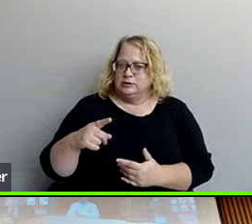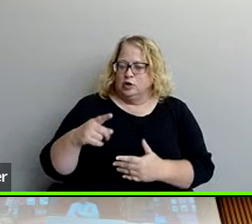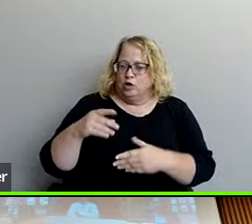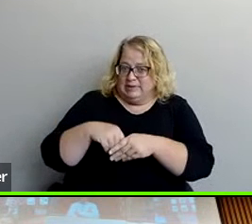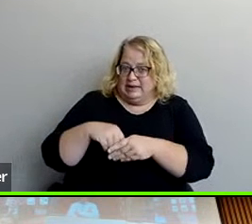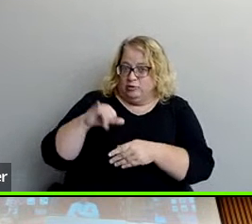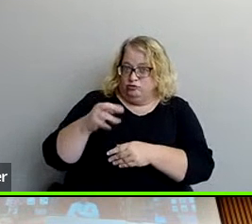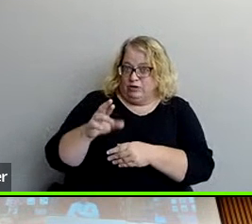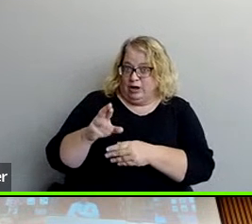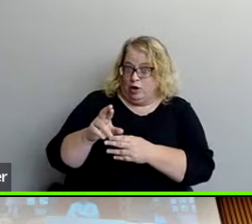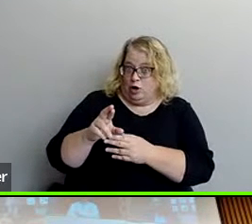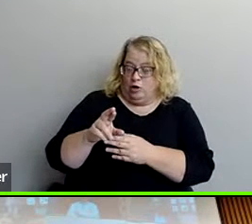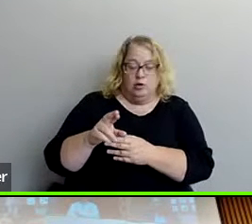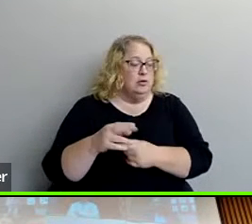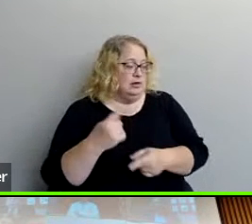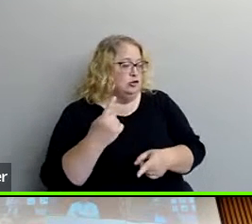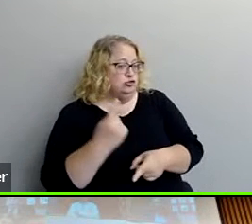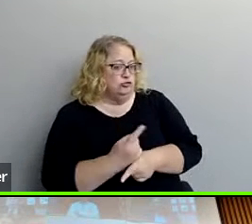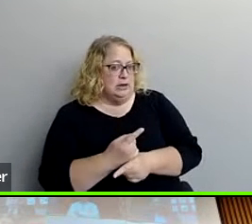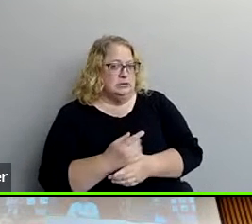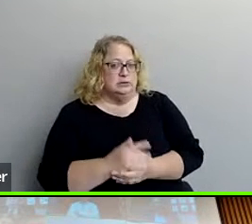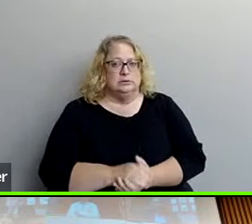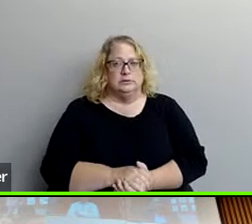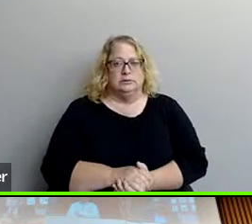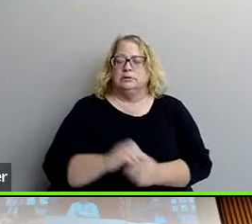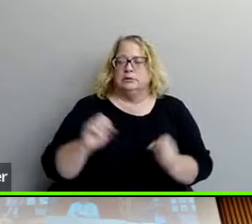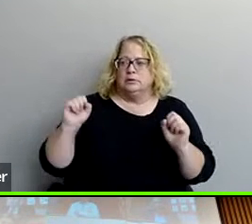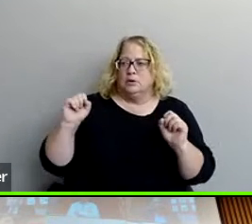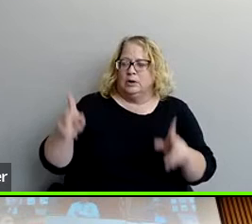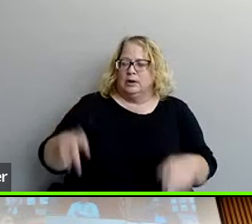in the JR. That's correct.